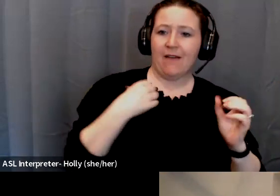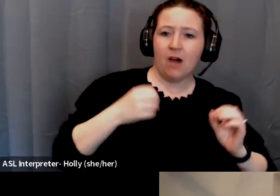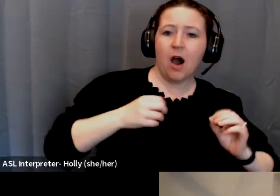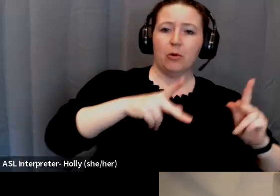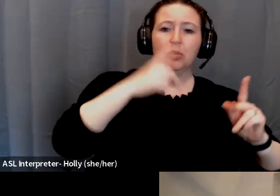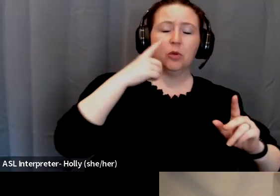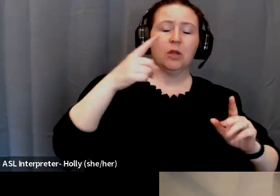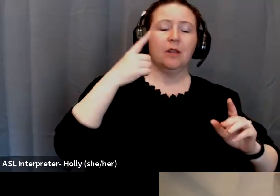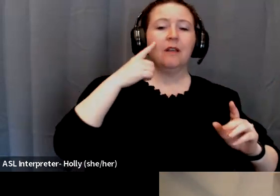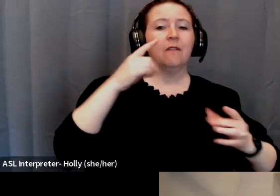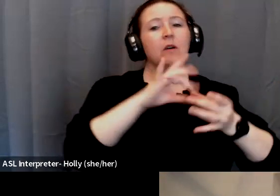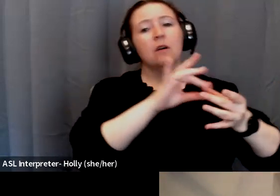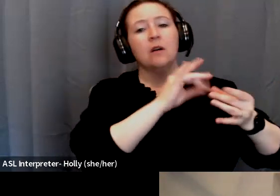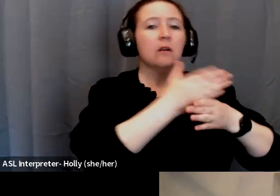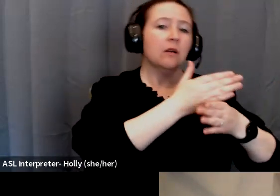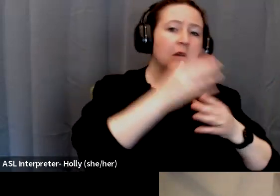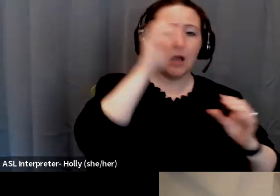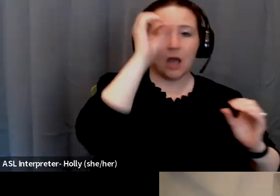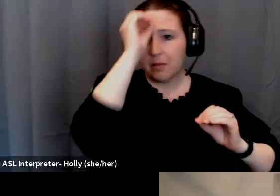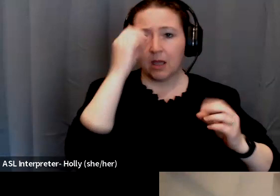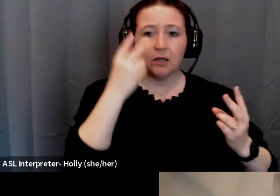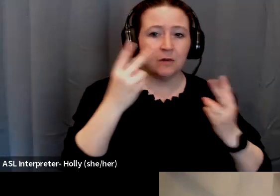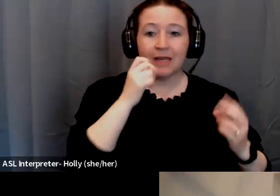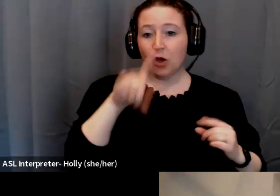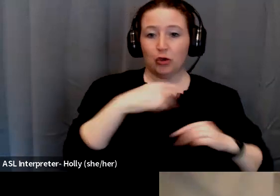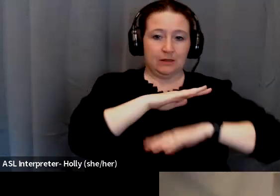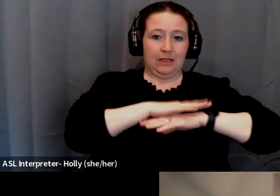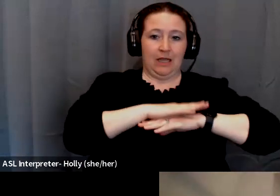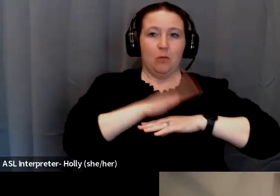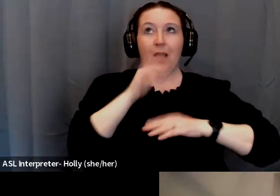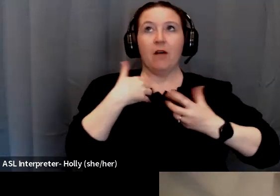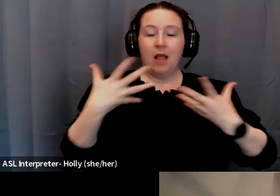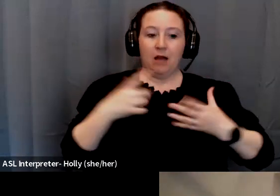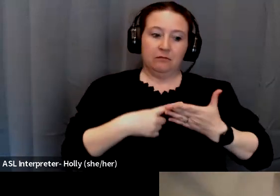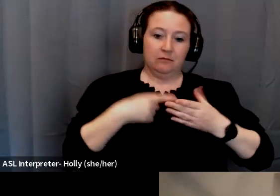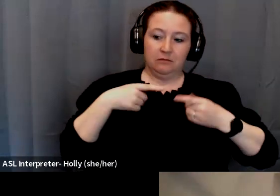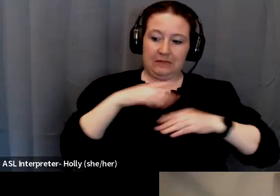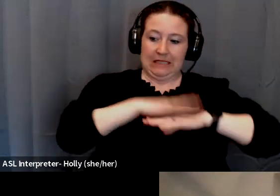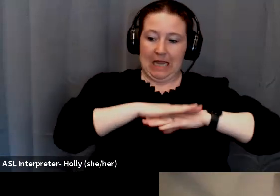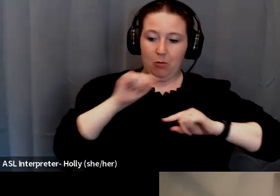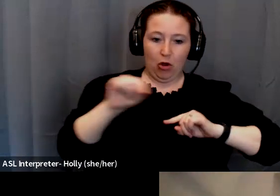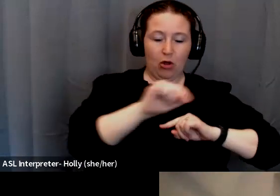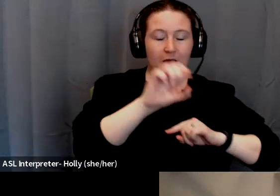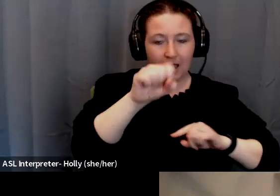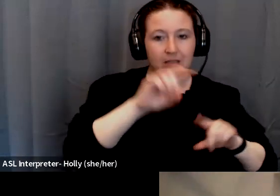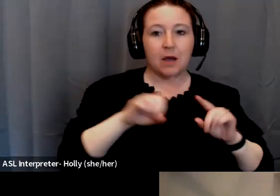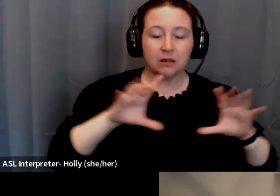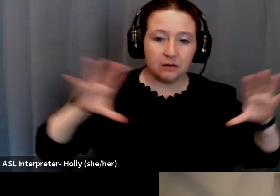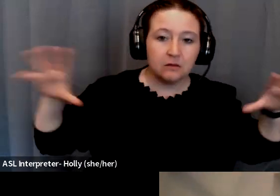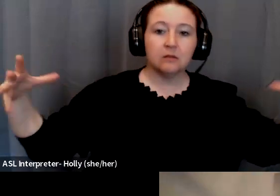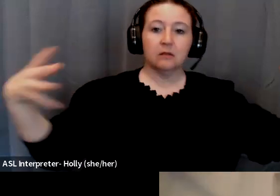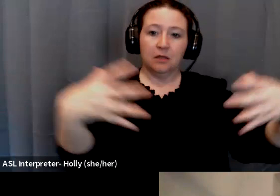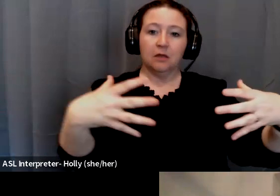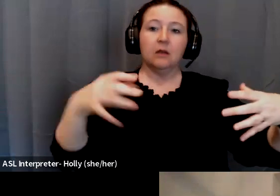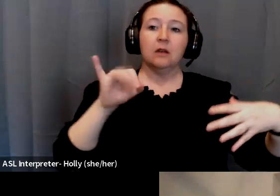share their opinions and their views, not just at their table. You'll be doing a ton of that, and that's great, but with the entire assembly, if